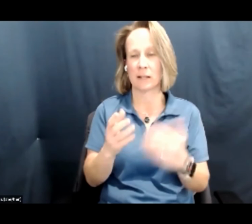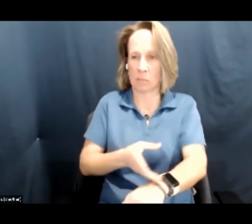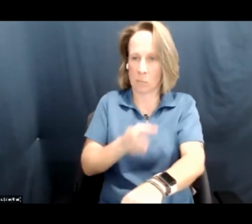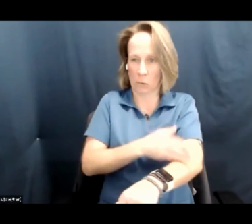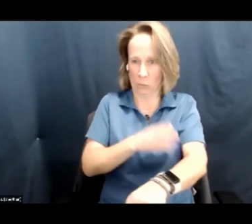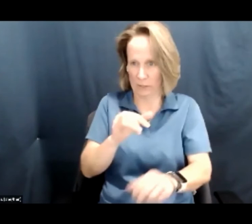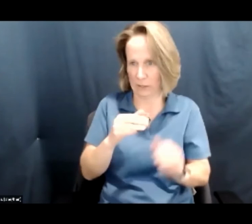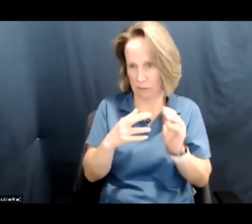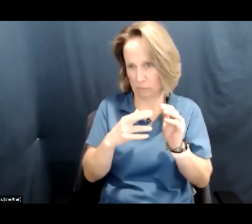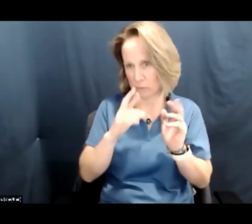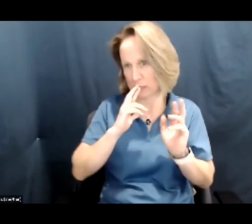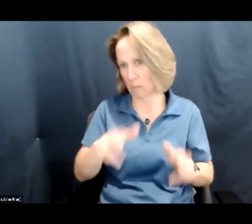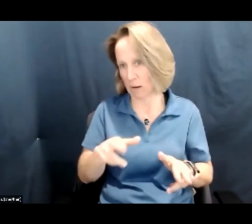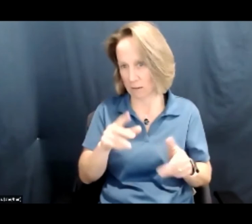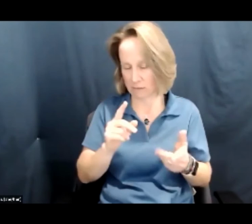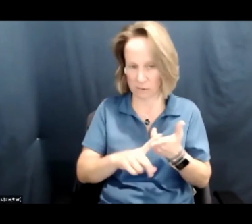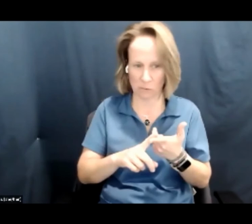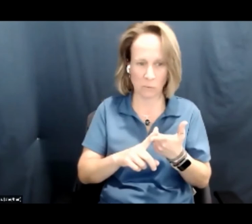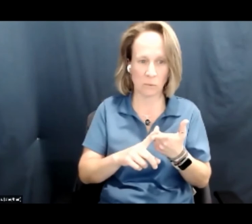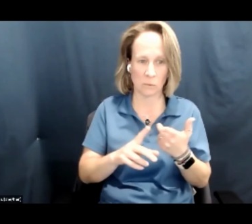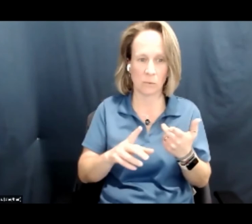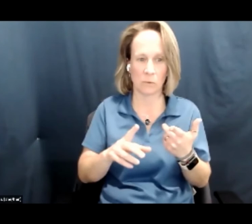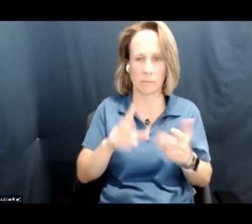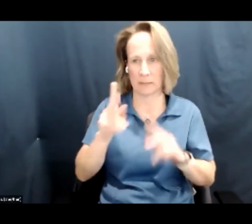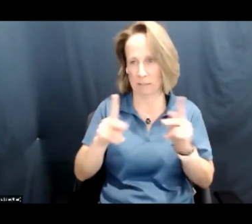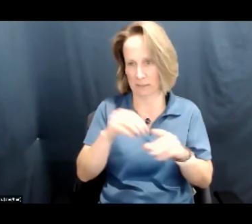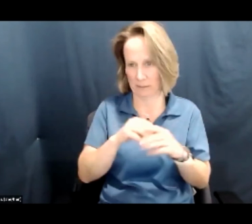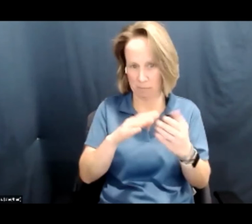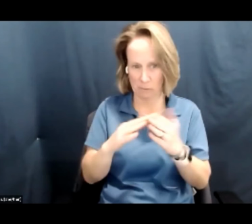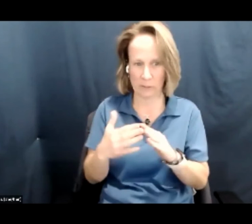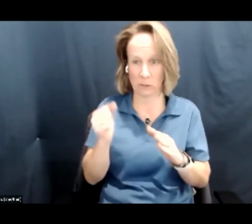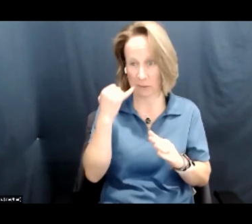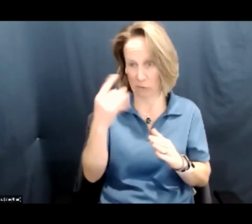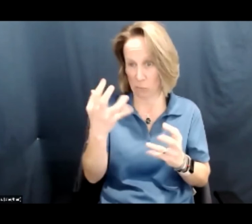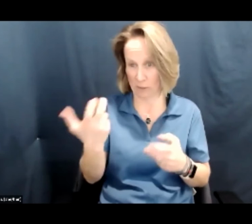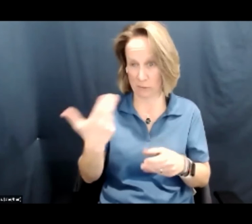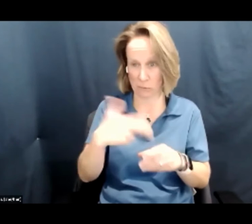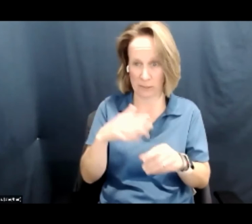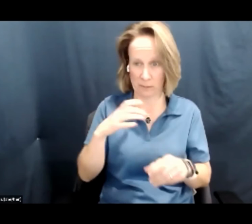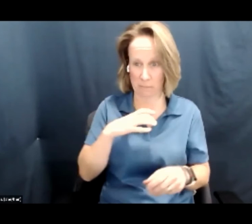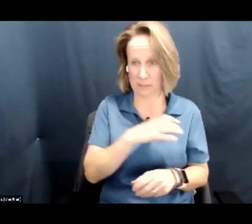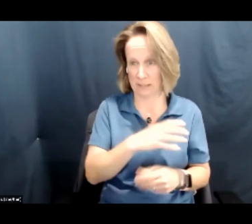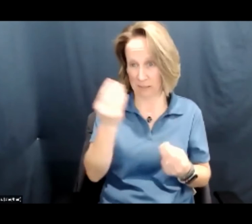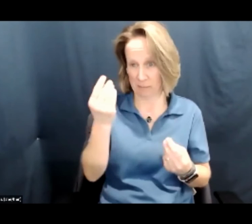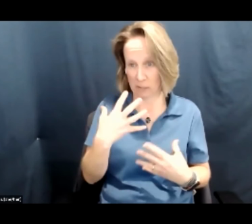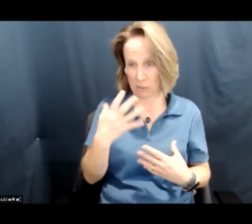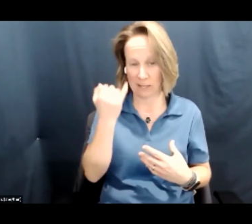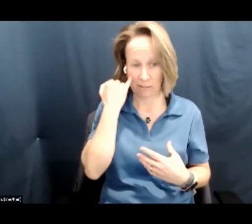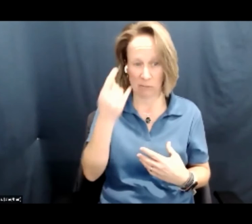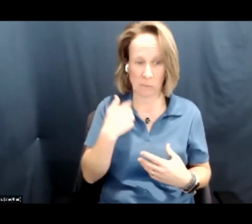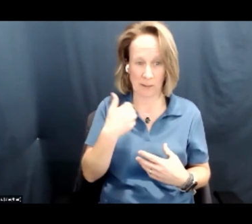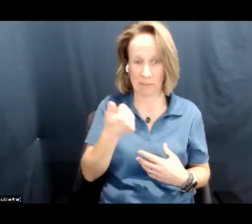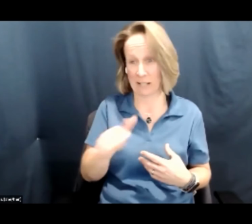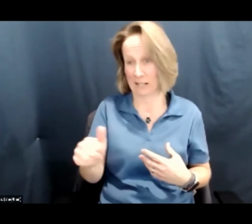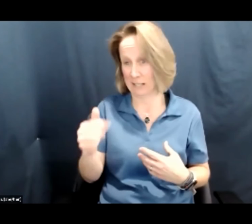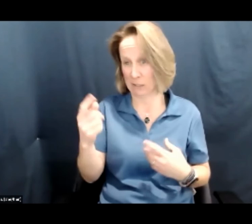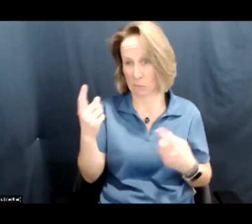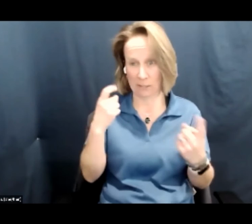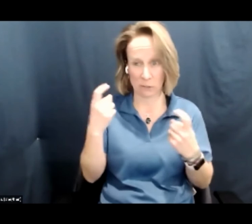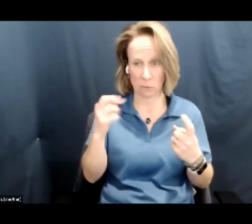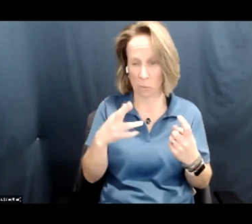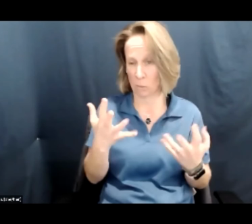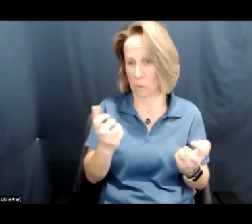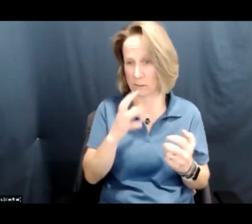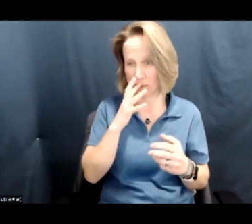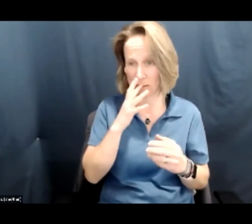Arizona. So if you want to be in the committee, please let me know. Please send me an email. Also, if you have any questions or you want to talk more about